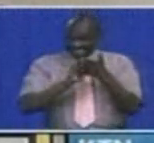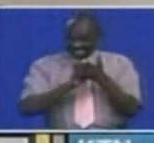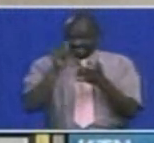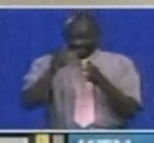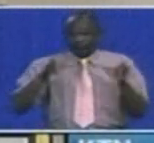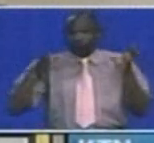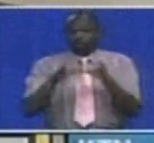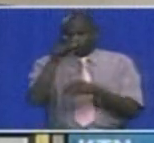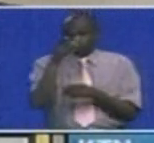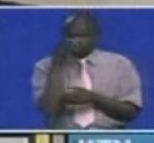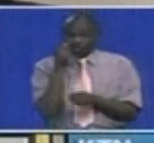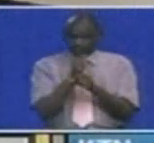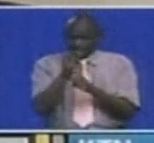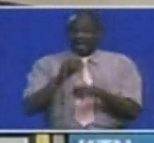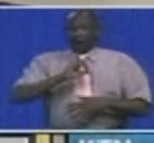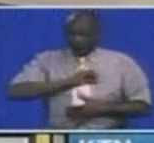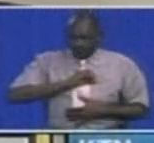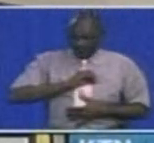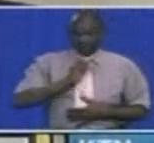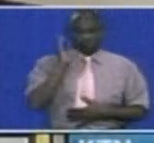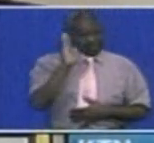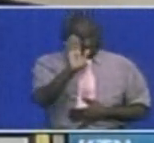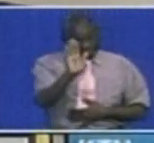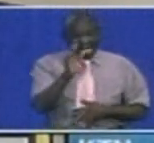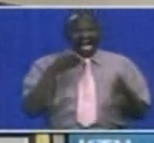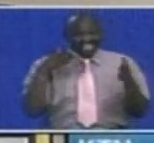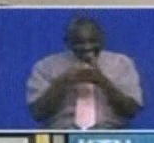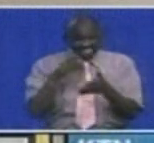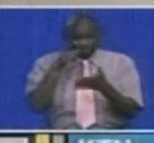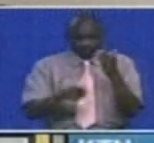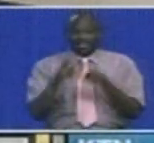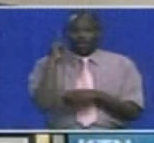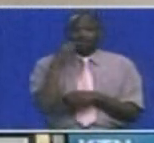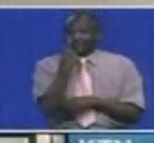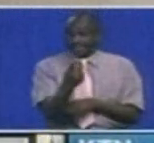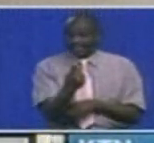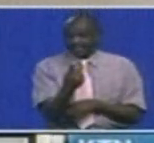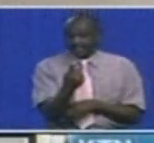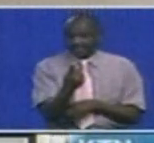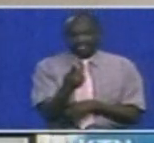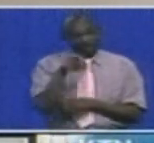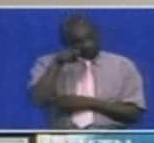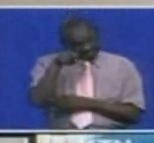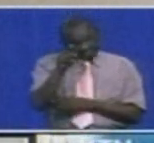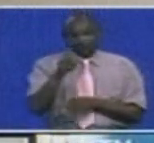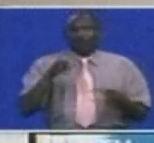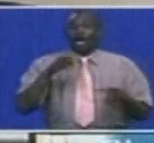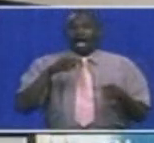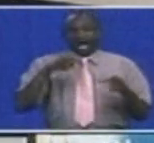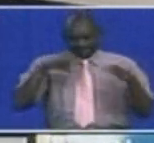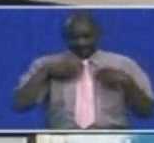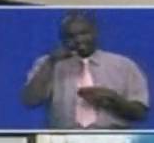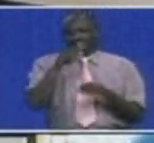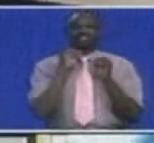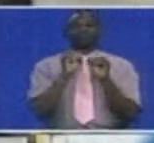imposing by his own will against the provision of the law, then you are not obliged to